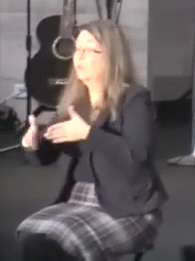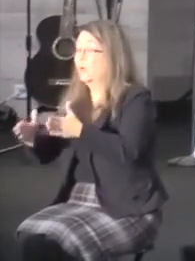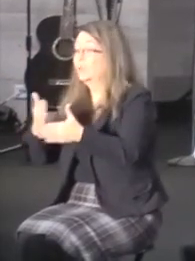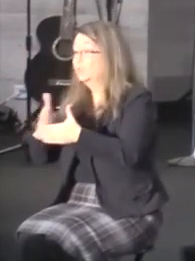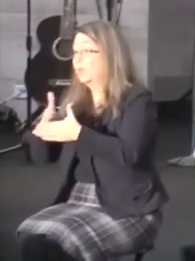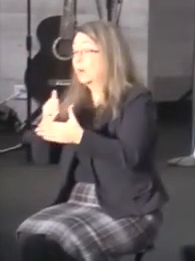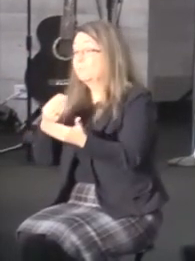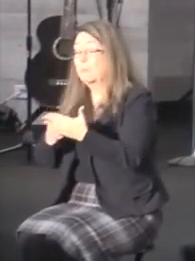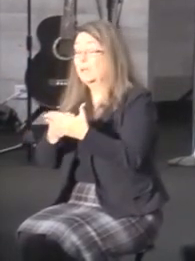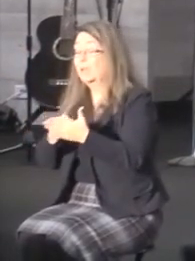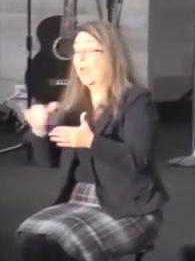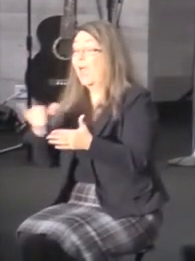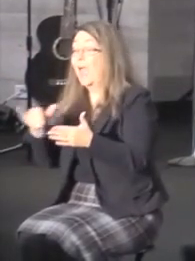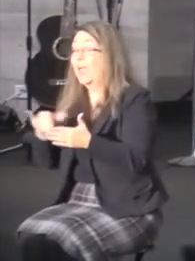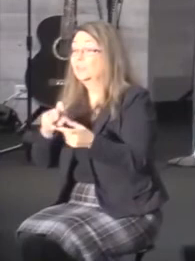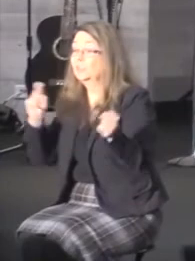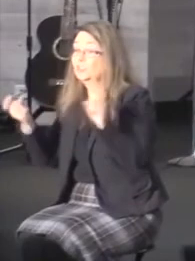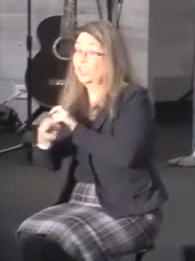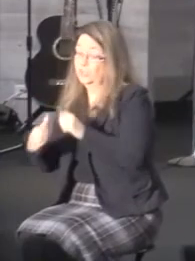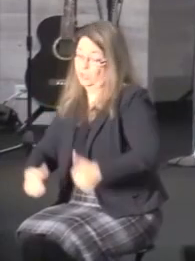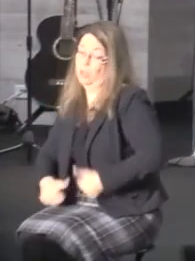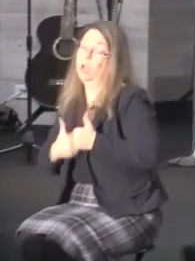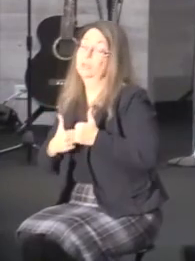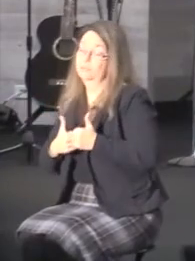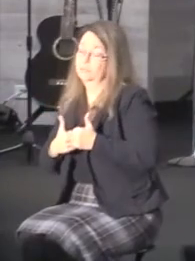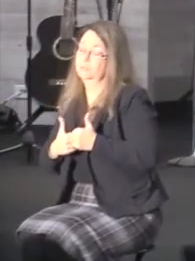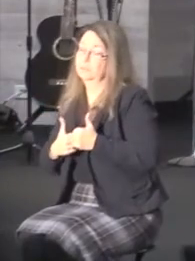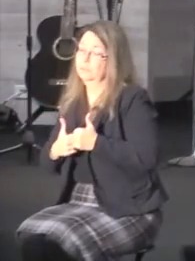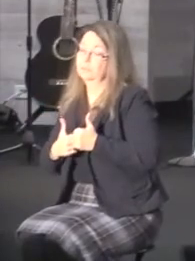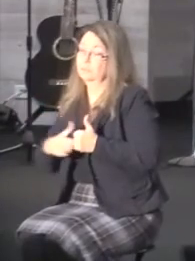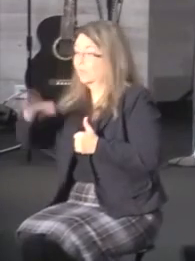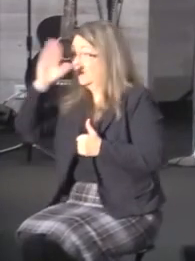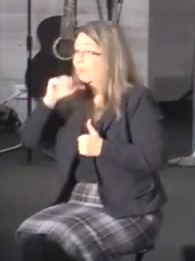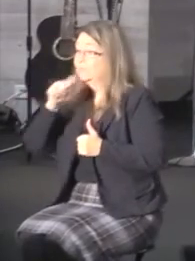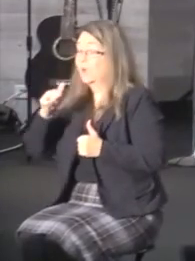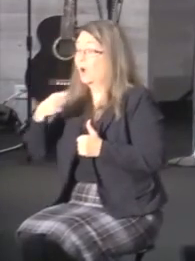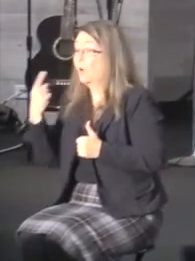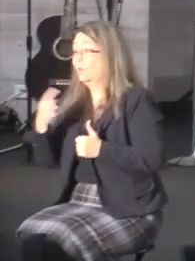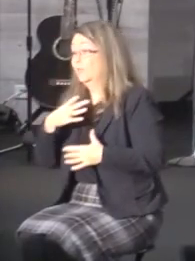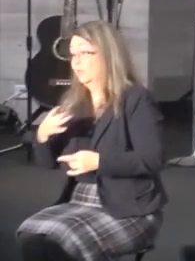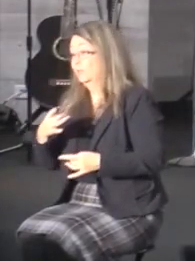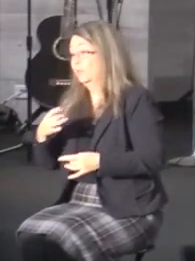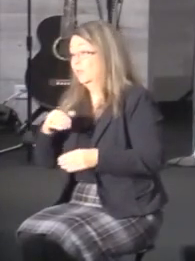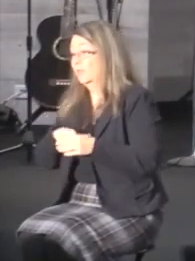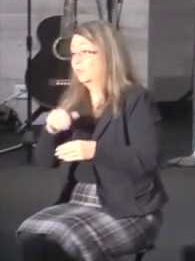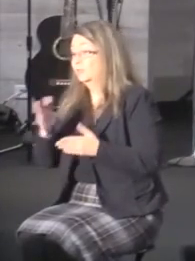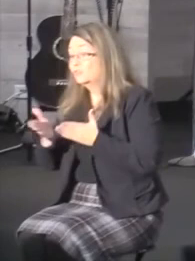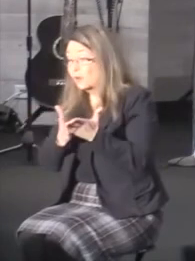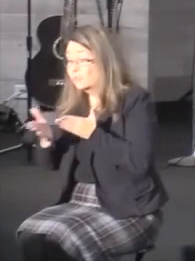their money, but the means for them to change their lives. God is not just interested in your